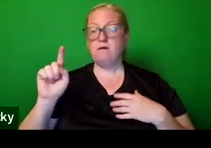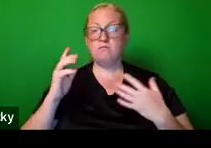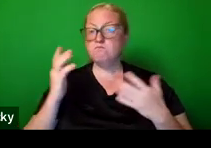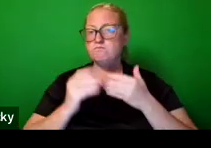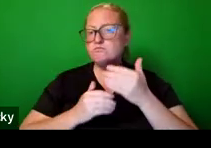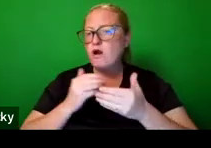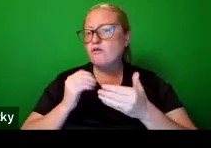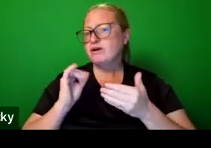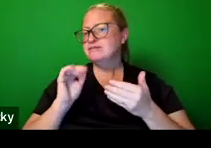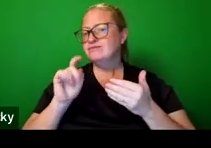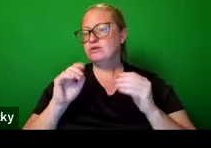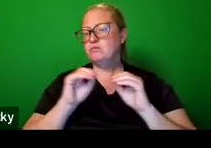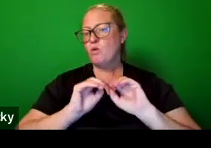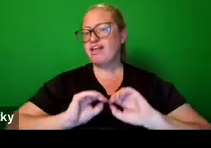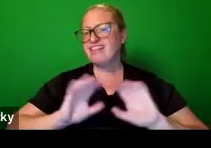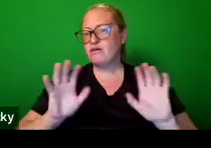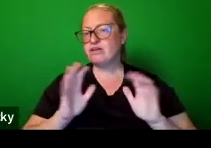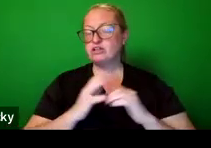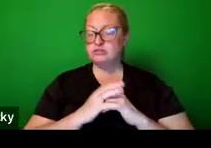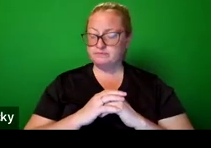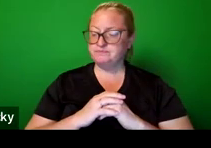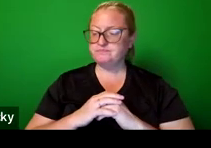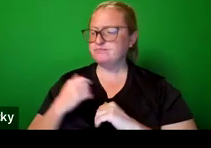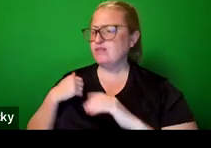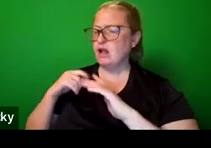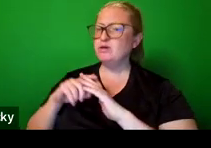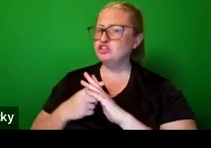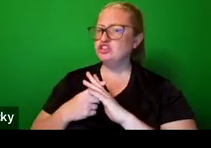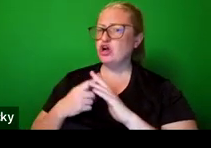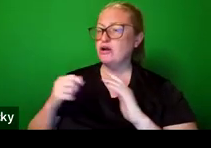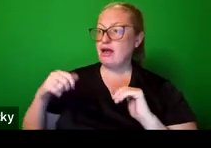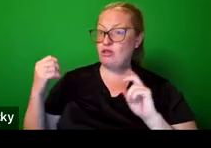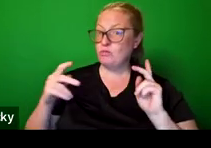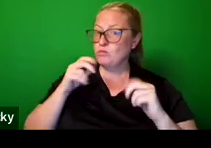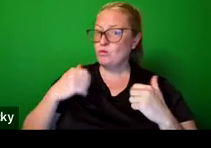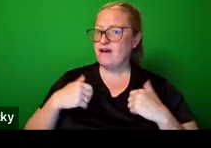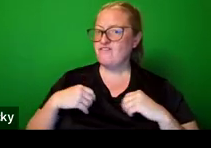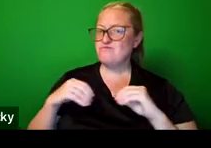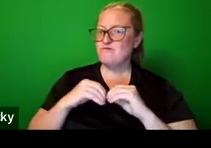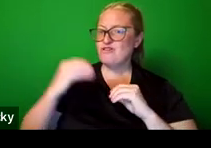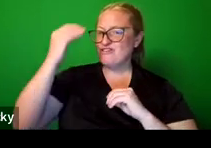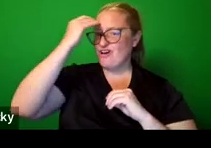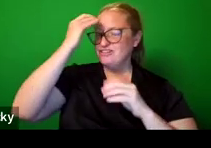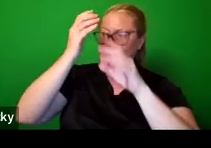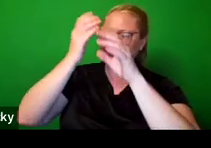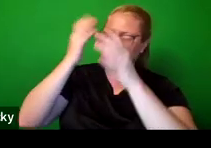that's needed. So I'm going to start out on this, and others that have more knowledge than I do from before, please